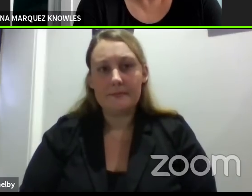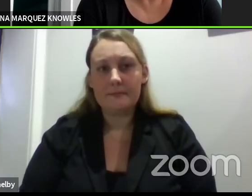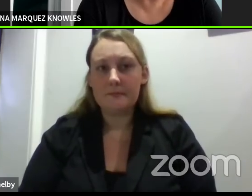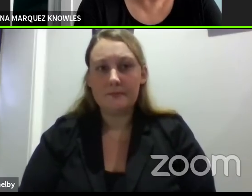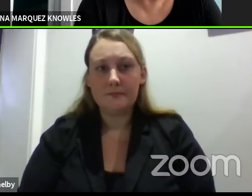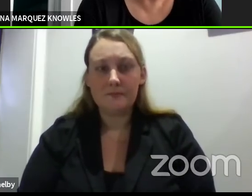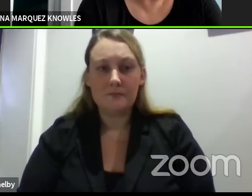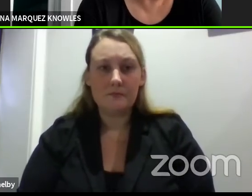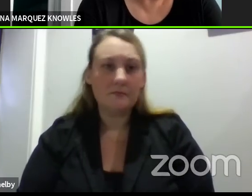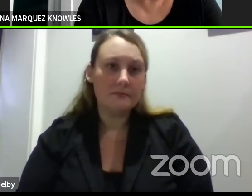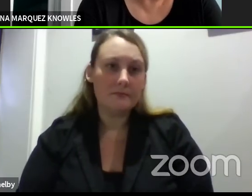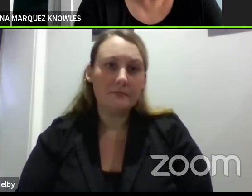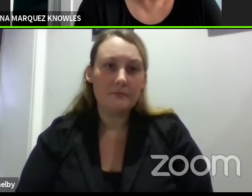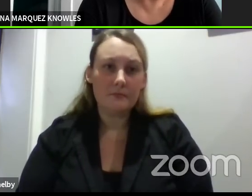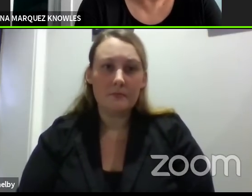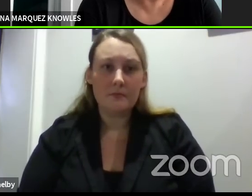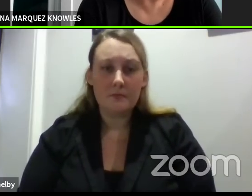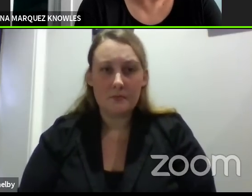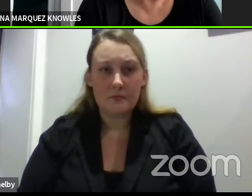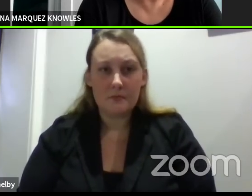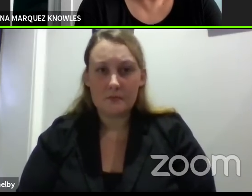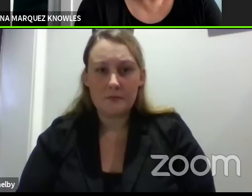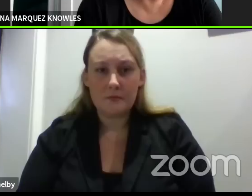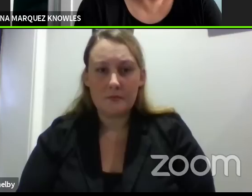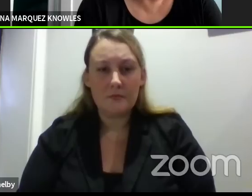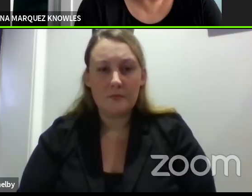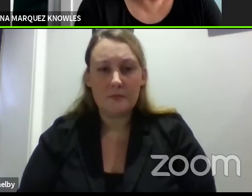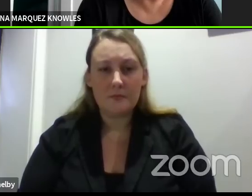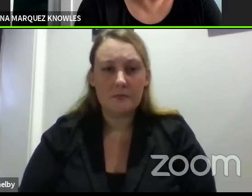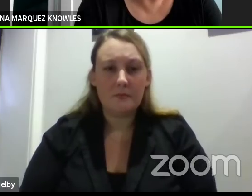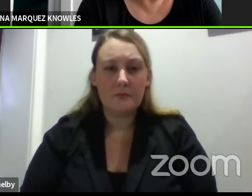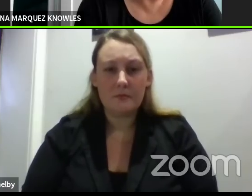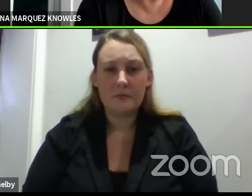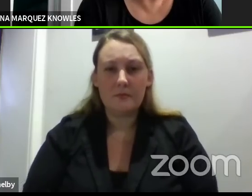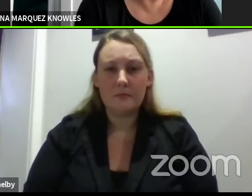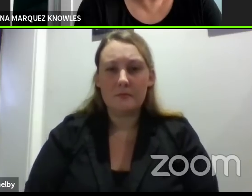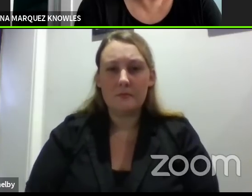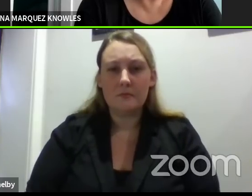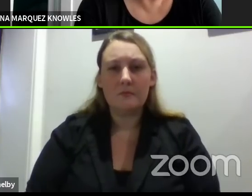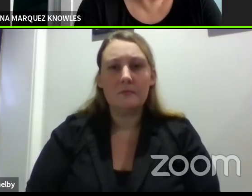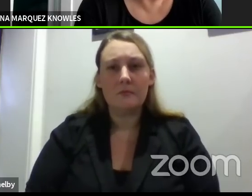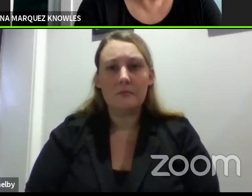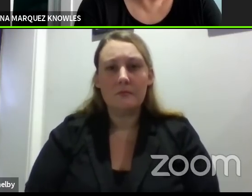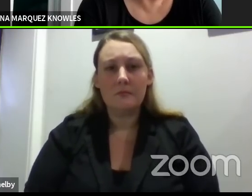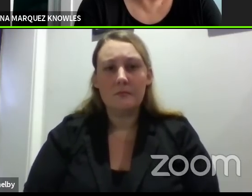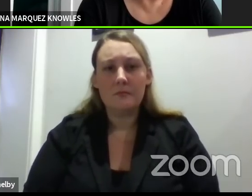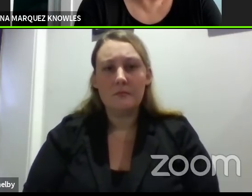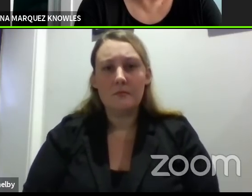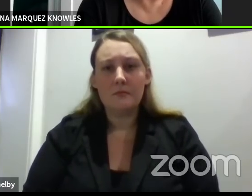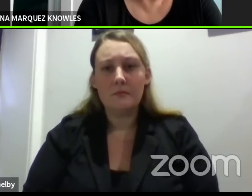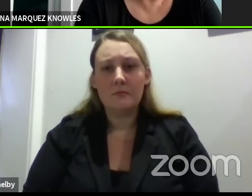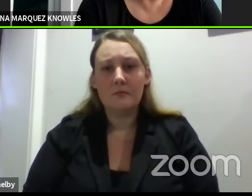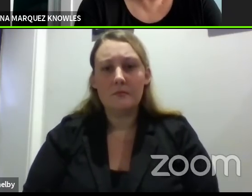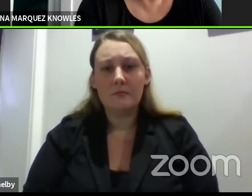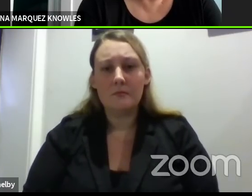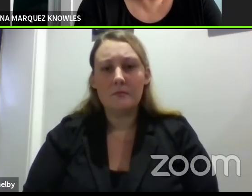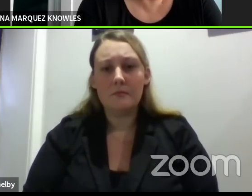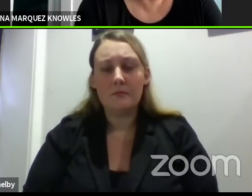último, nos ponen en lo último y no nos toman en cuenta. Entonces, tenemos que estar más unidas para